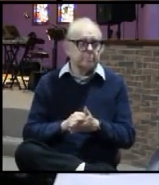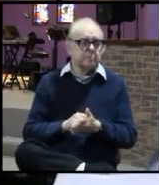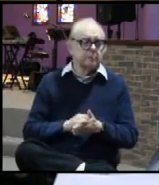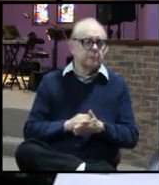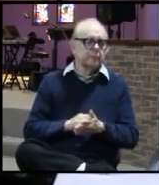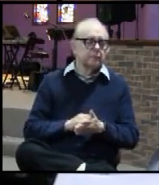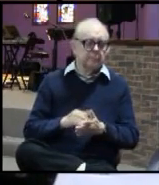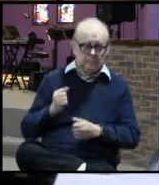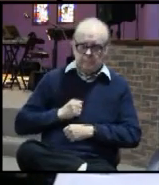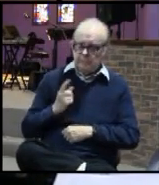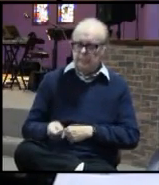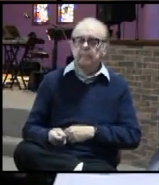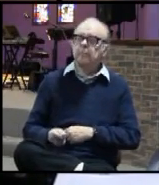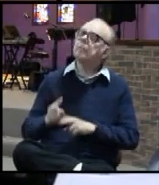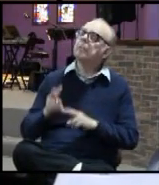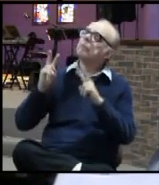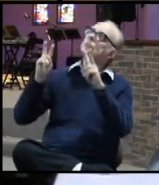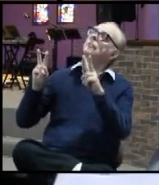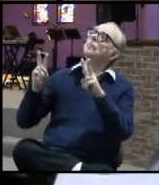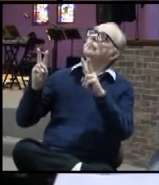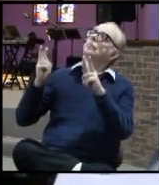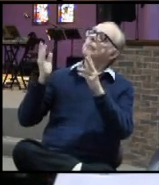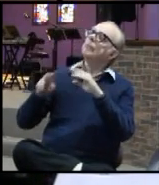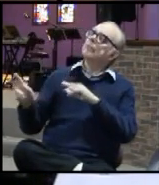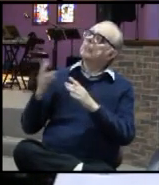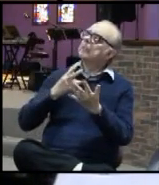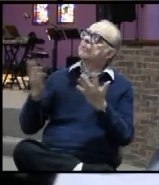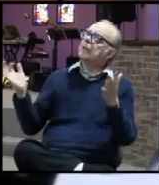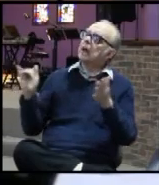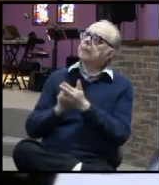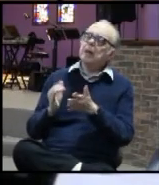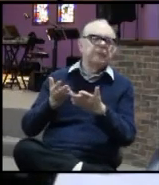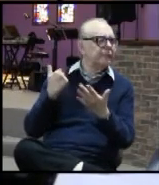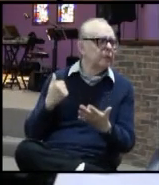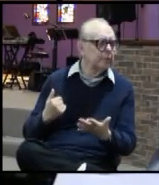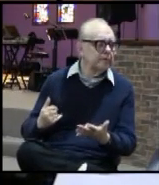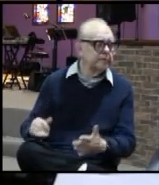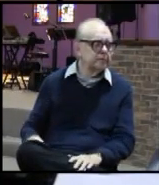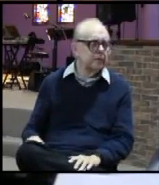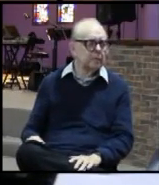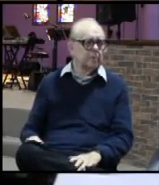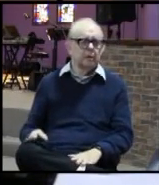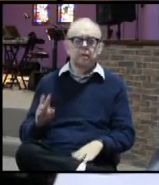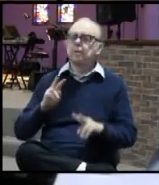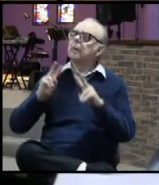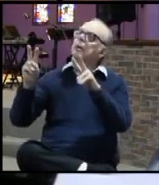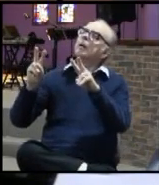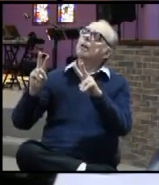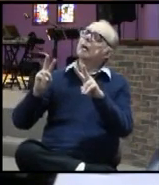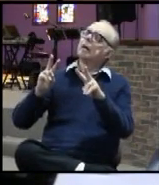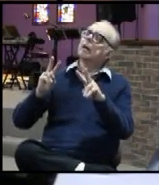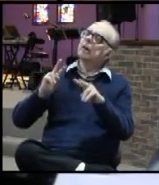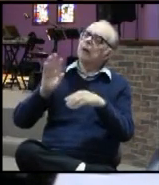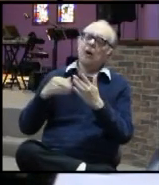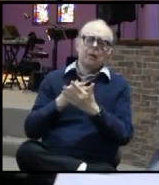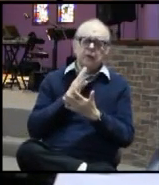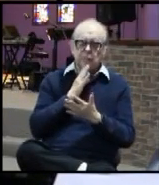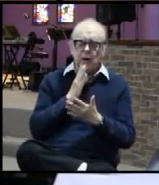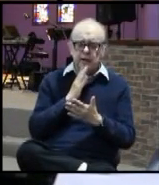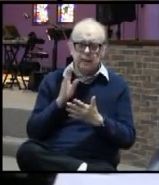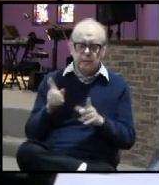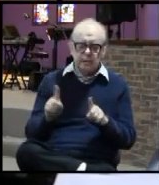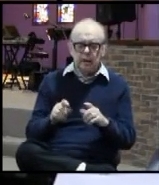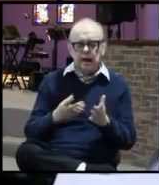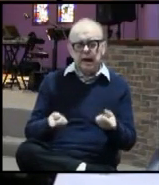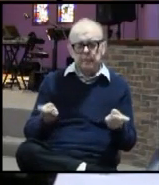Roman soldier, he says, looks up there. He'd never seen anything like this before. He's been watching all the dialogue and all the events that